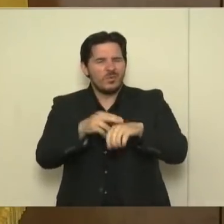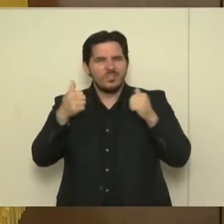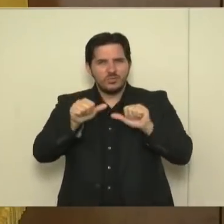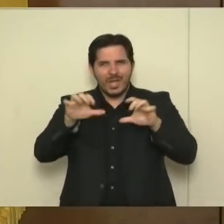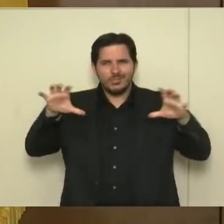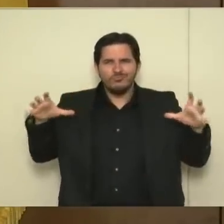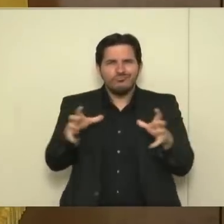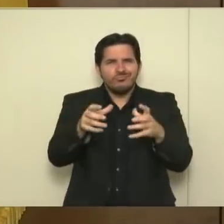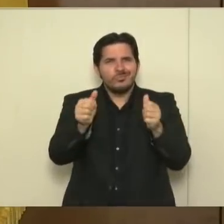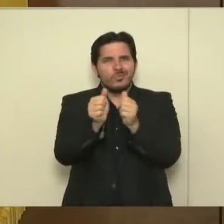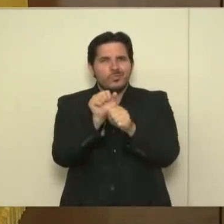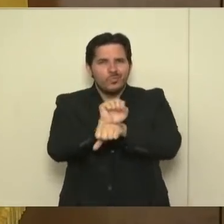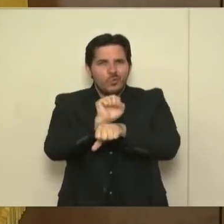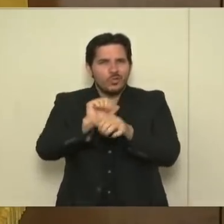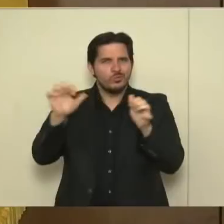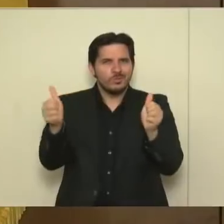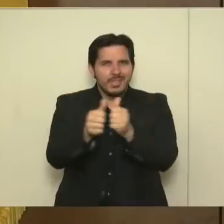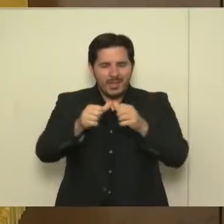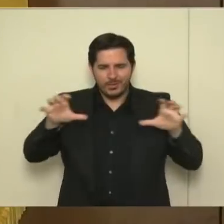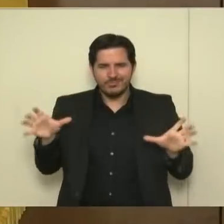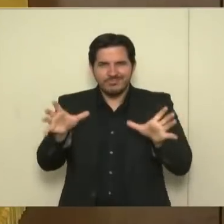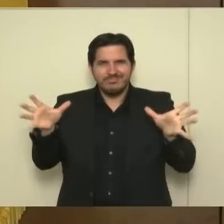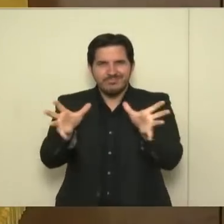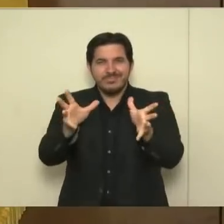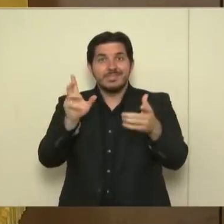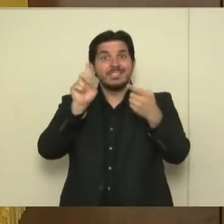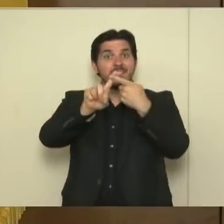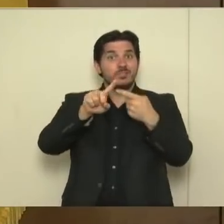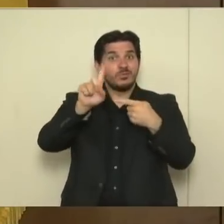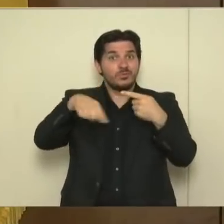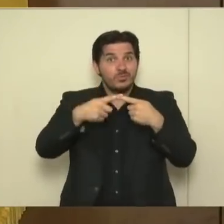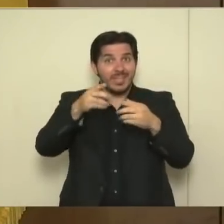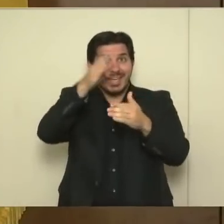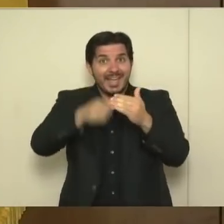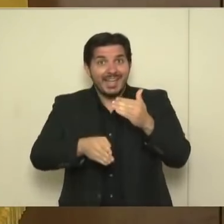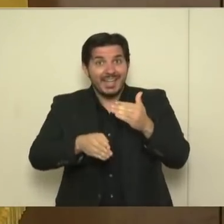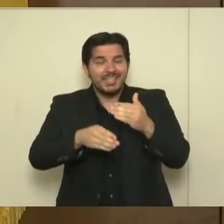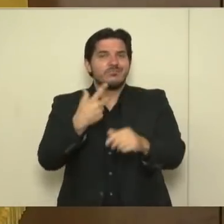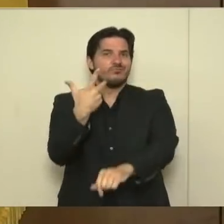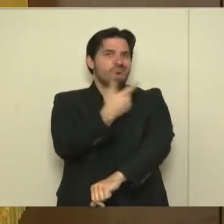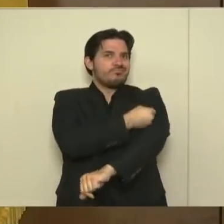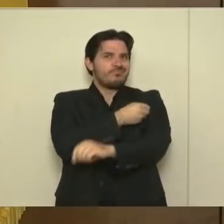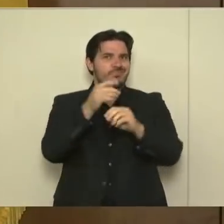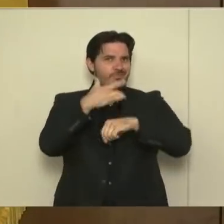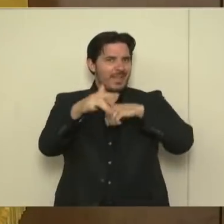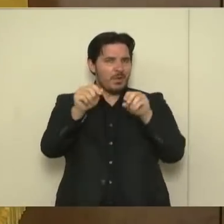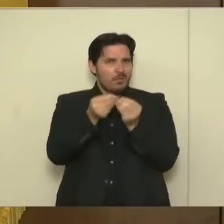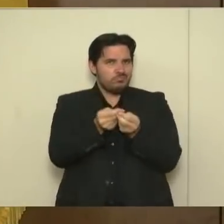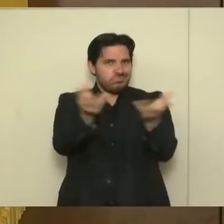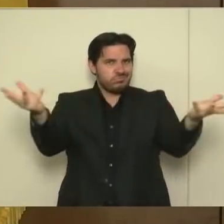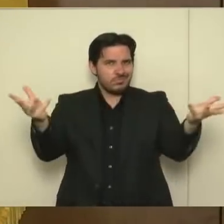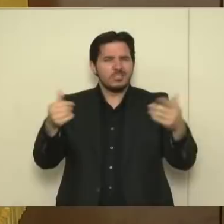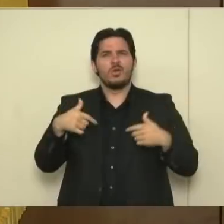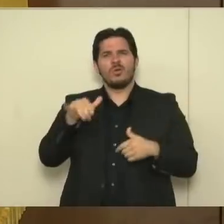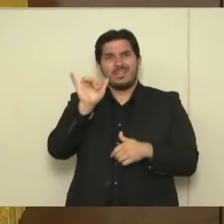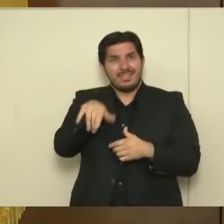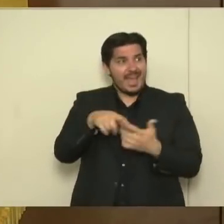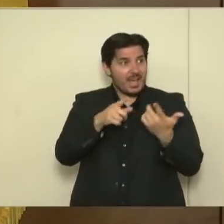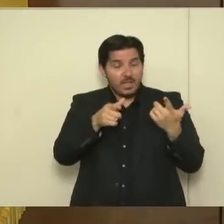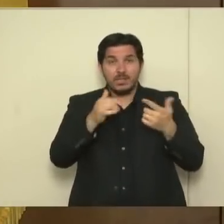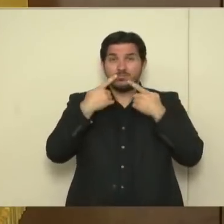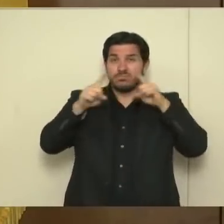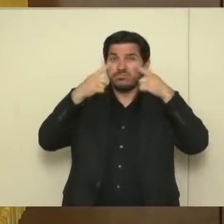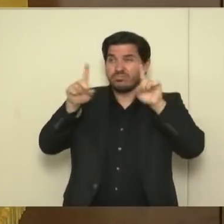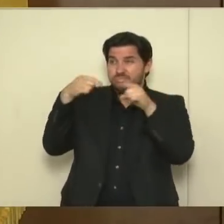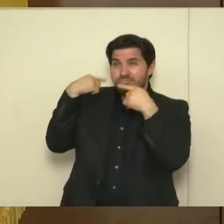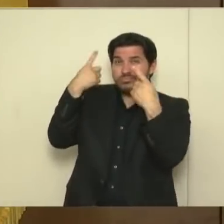And all of our success is really behavior by New Mexico residents. So I